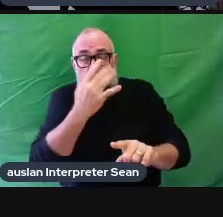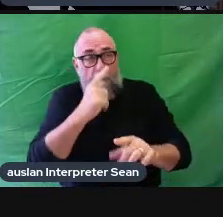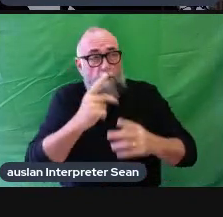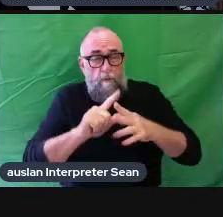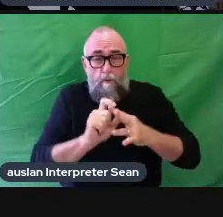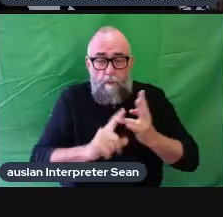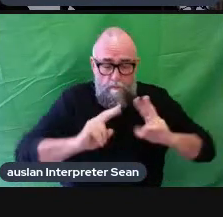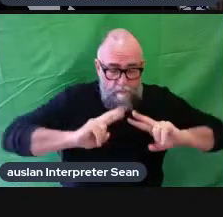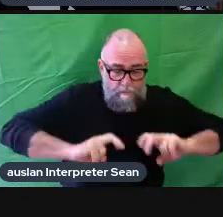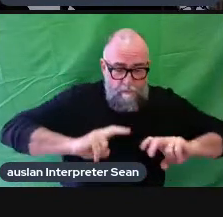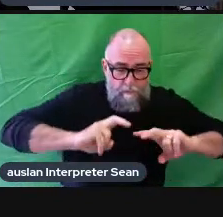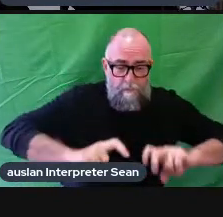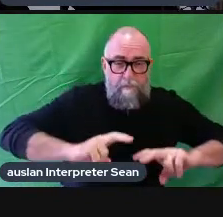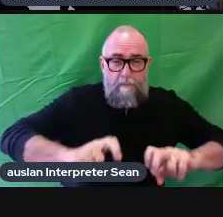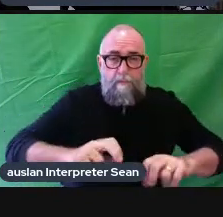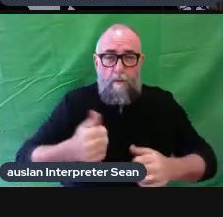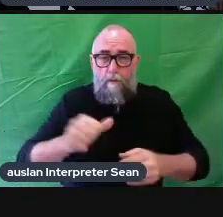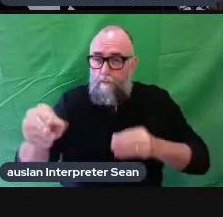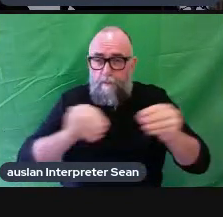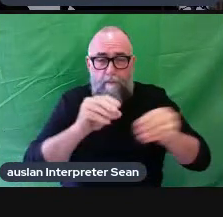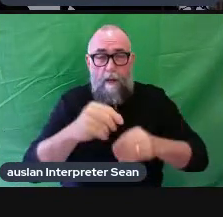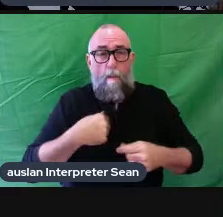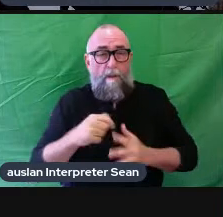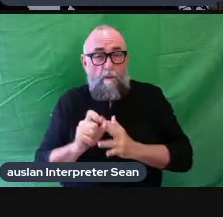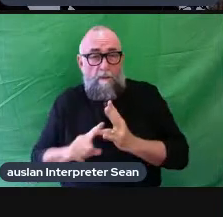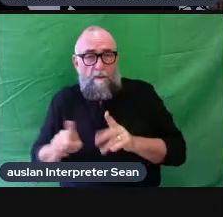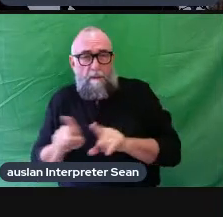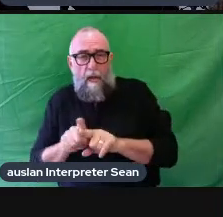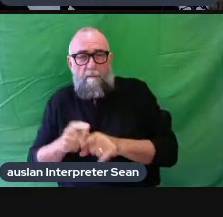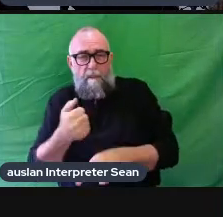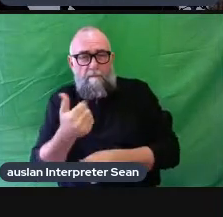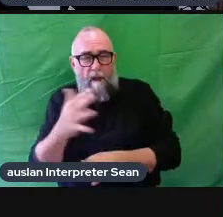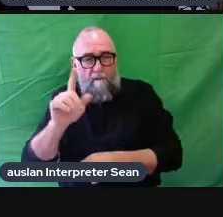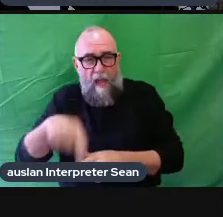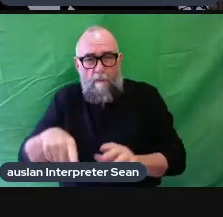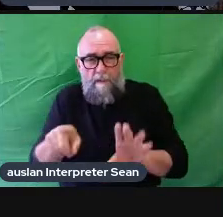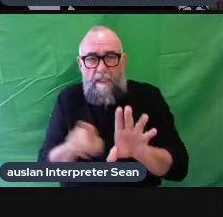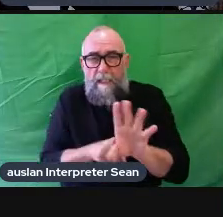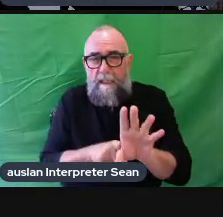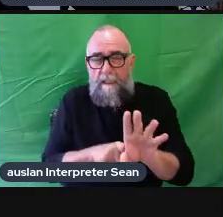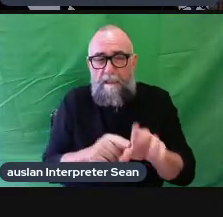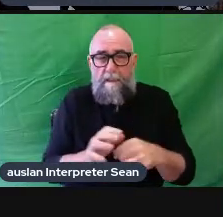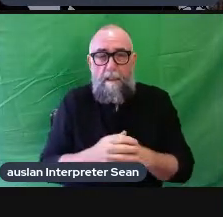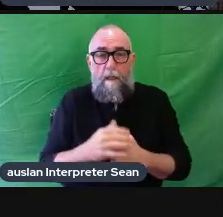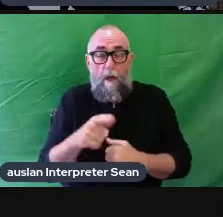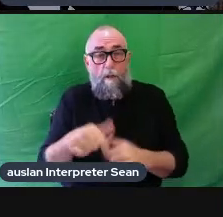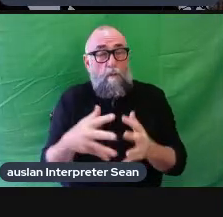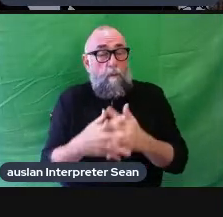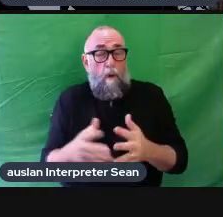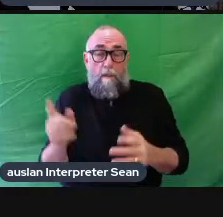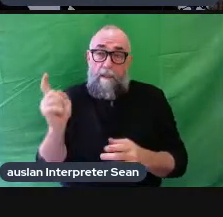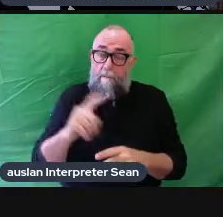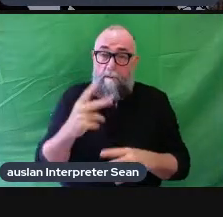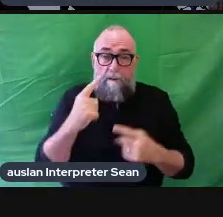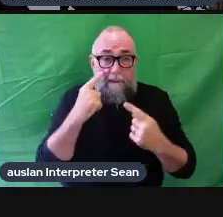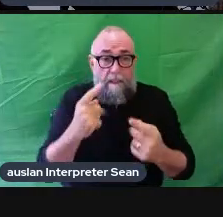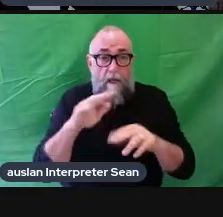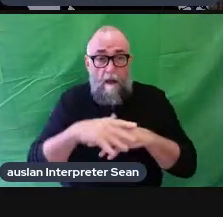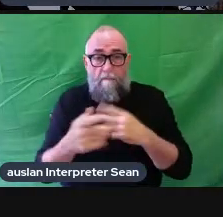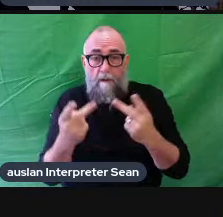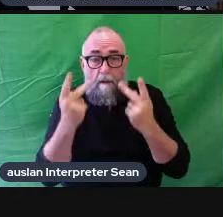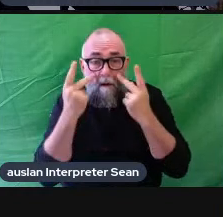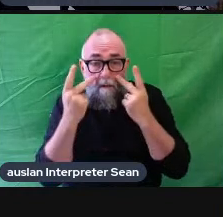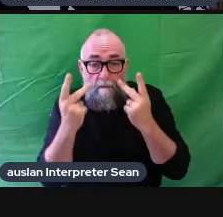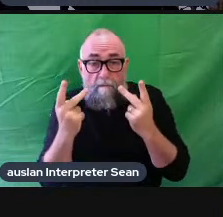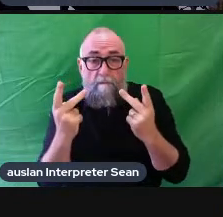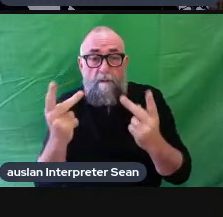museum to have a look at some exhibitions. Whoop, hang on. I don't know why the slides aren't